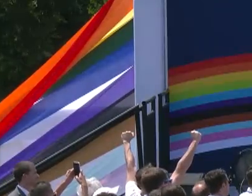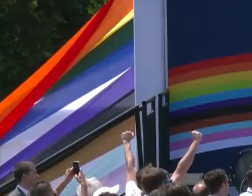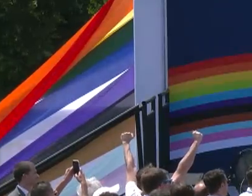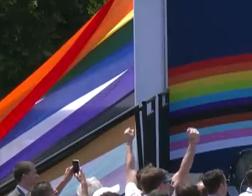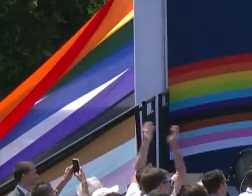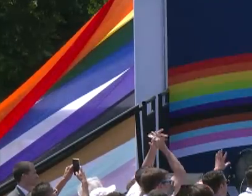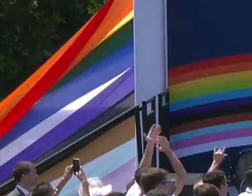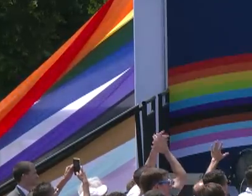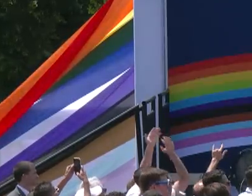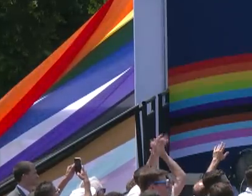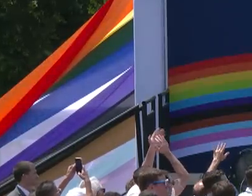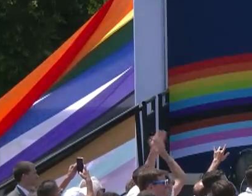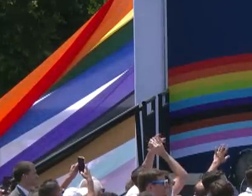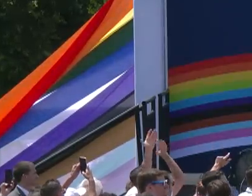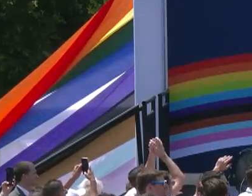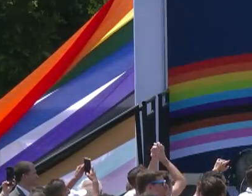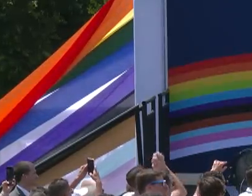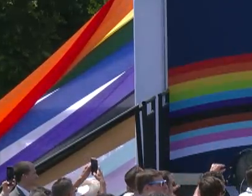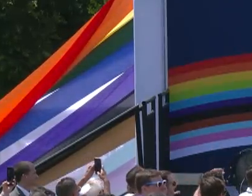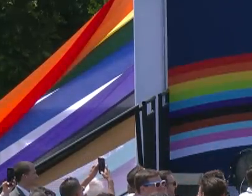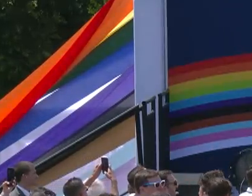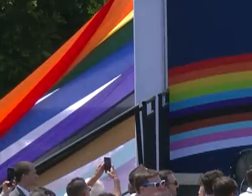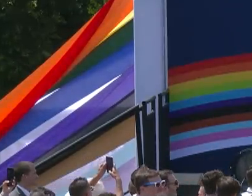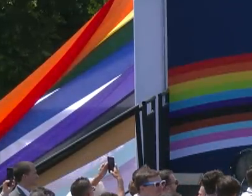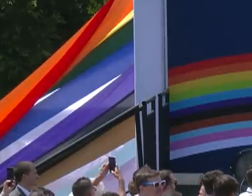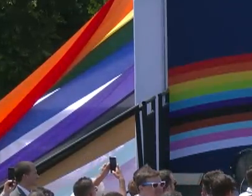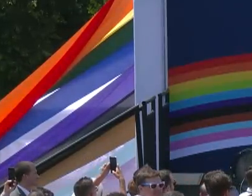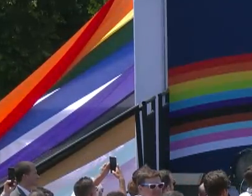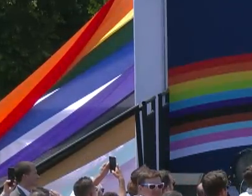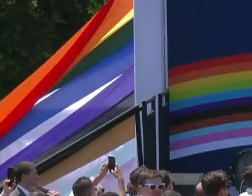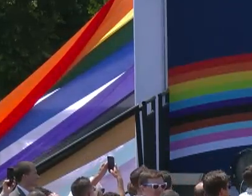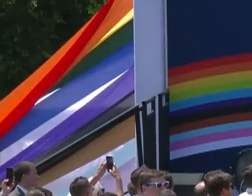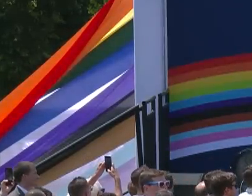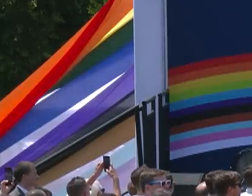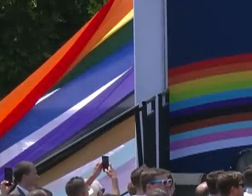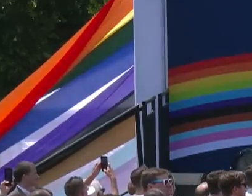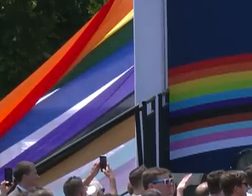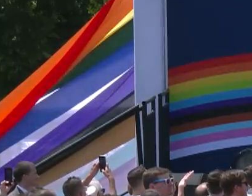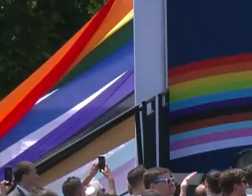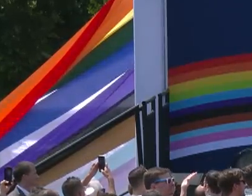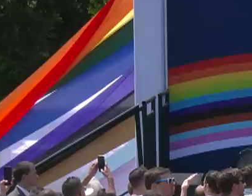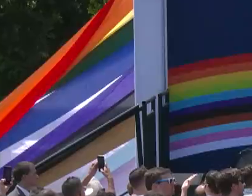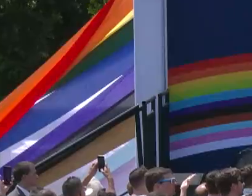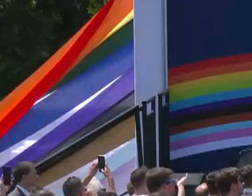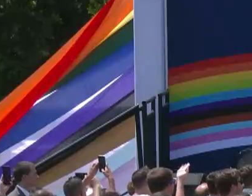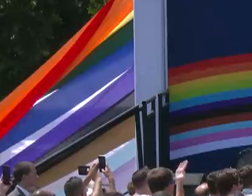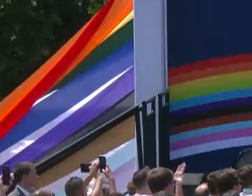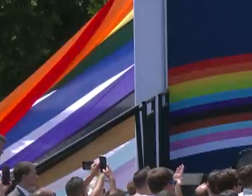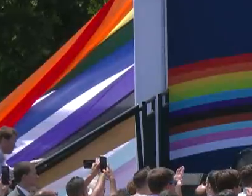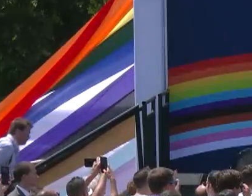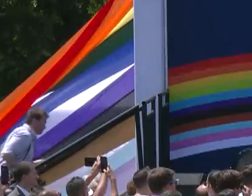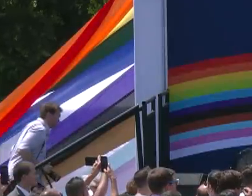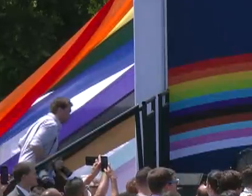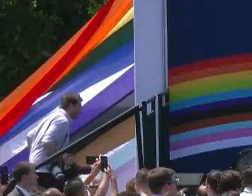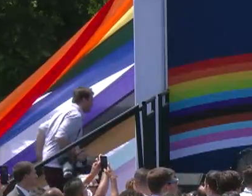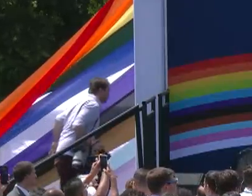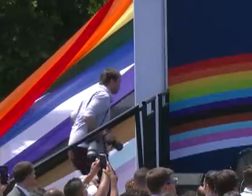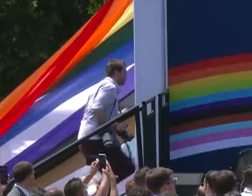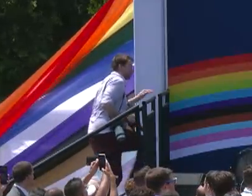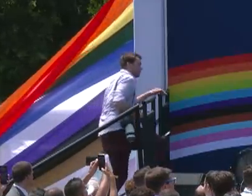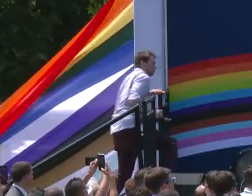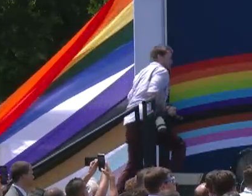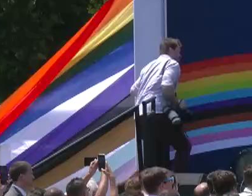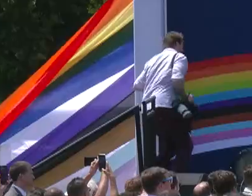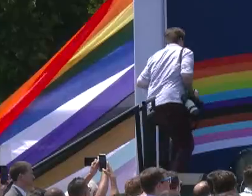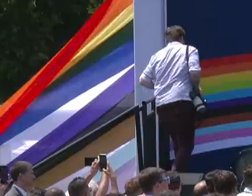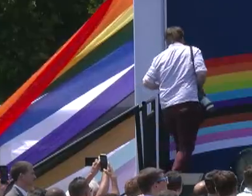thank you. Thank you. I love you, too. So, thanks. So now we're going to